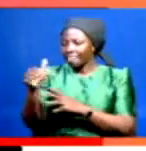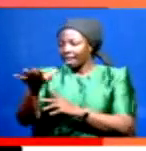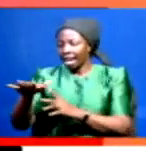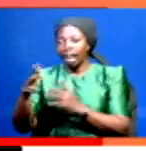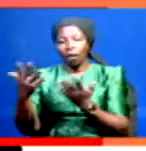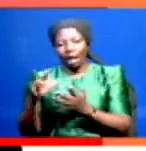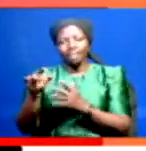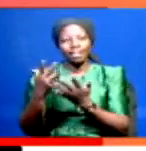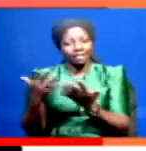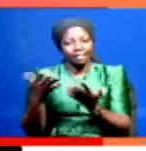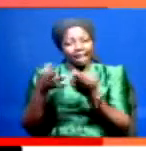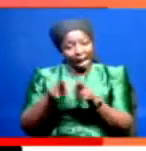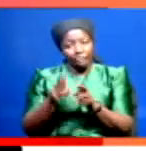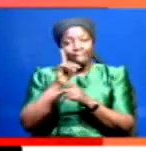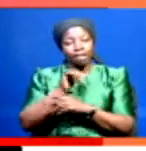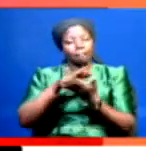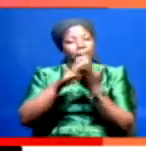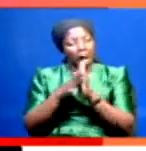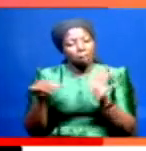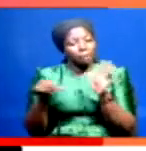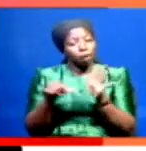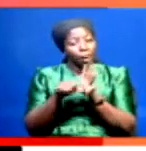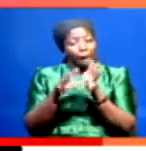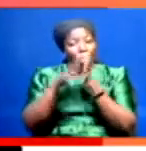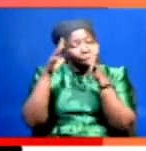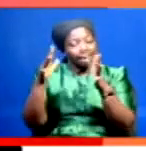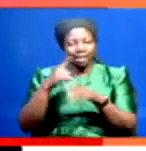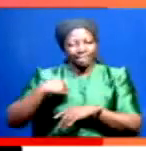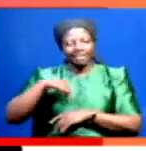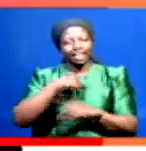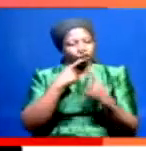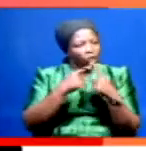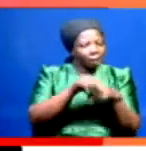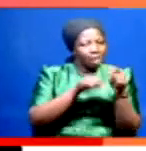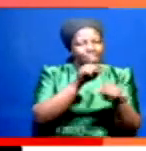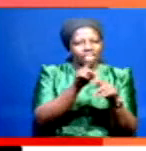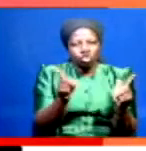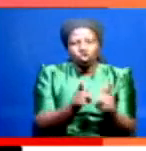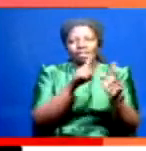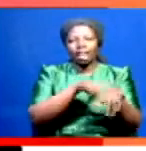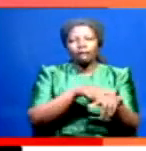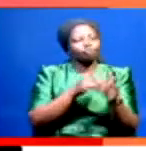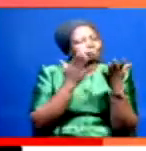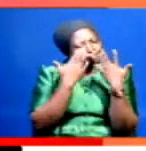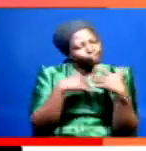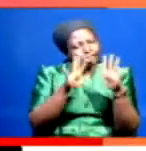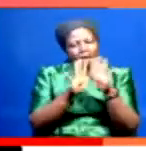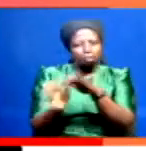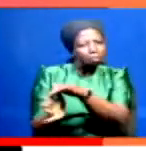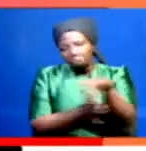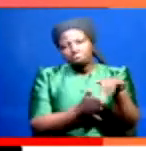happen and becomes tragic disaster, and we just talk about it for some time and then that's it. Now, regarding